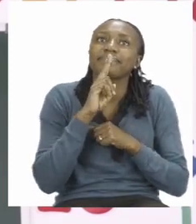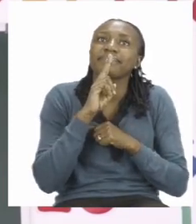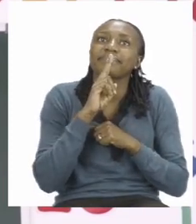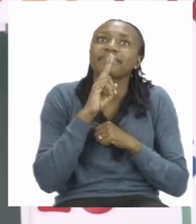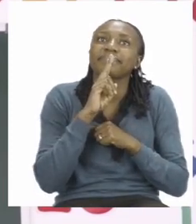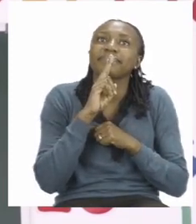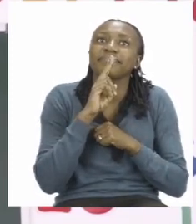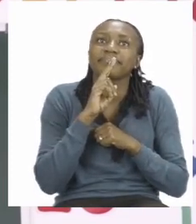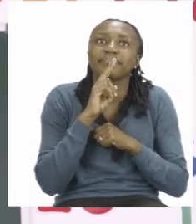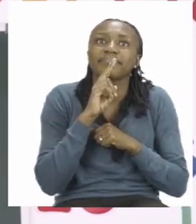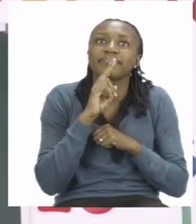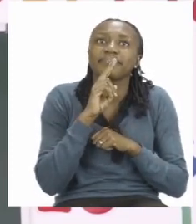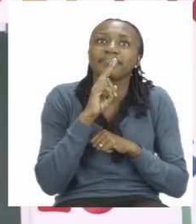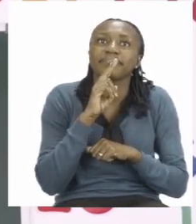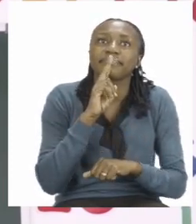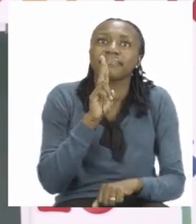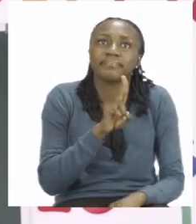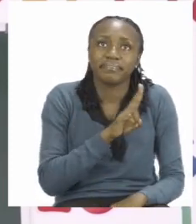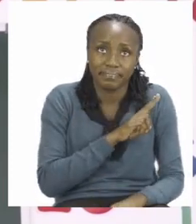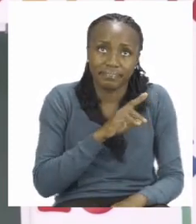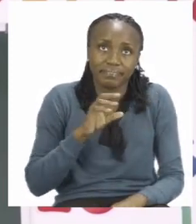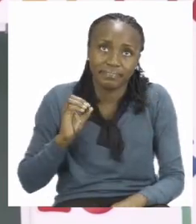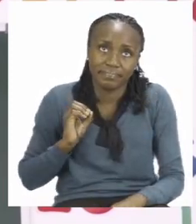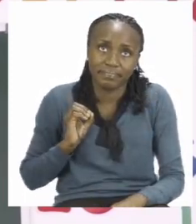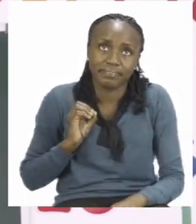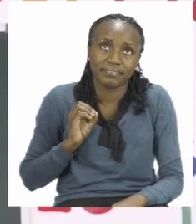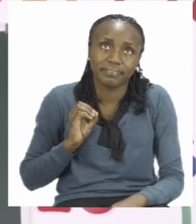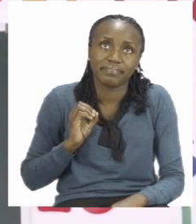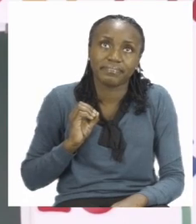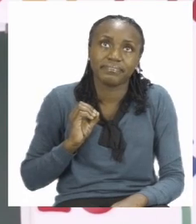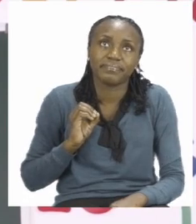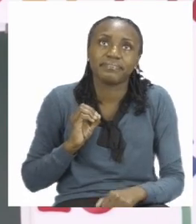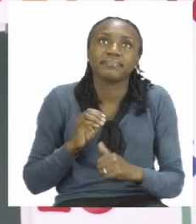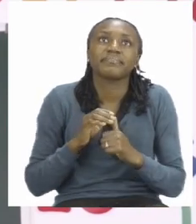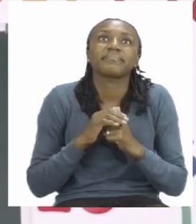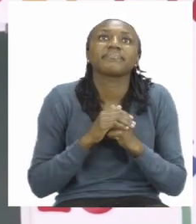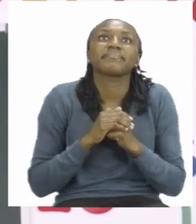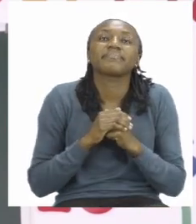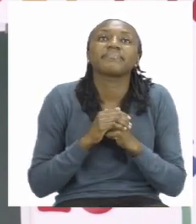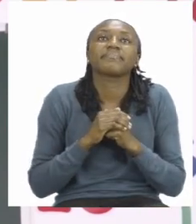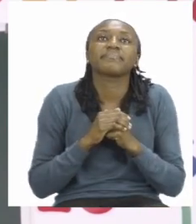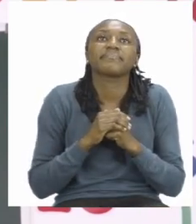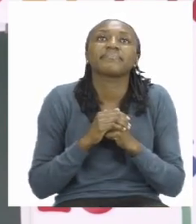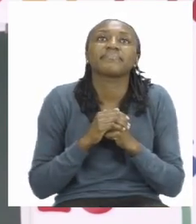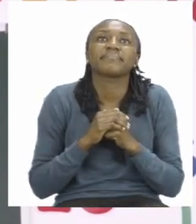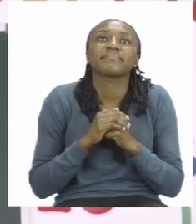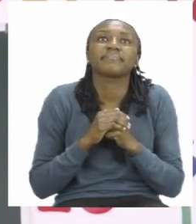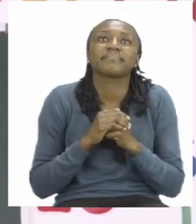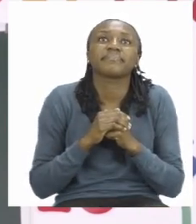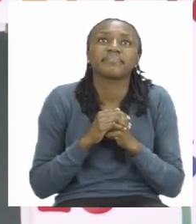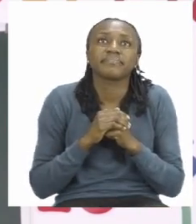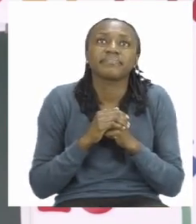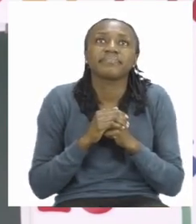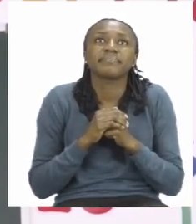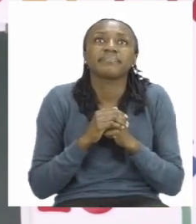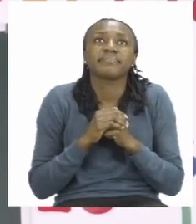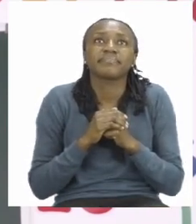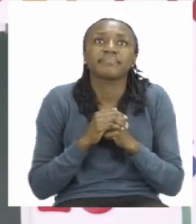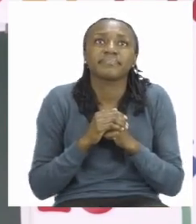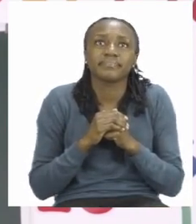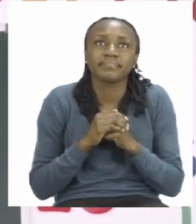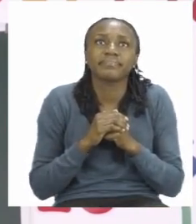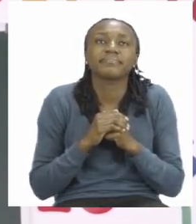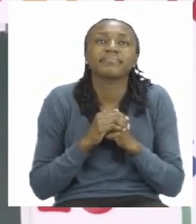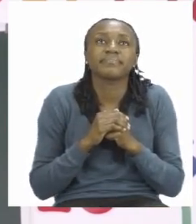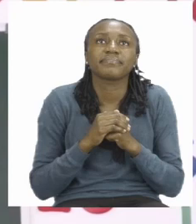girls, is 20. So now that I've figured out what it is when I double